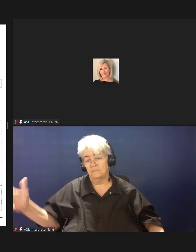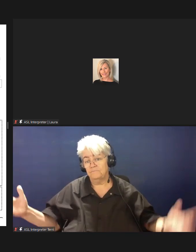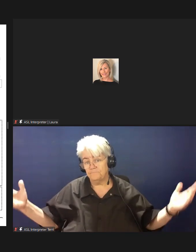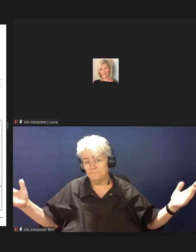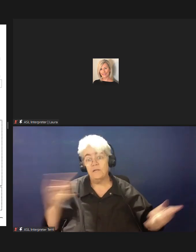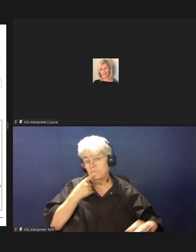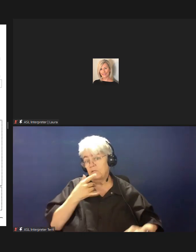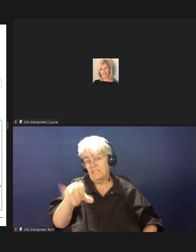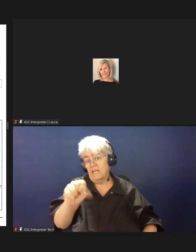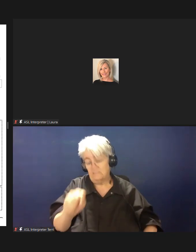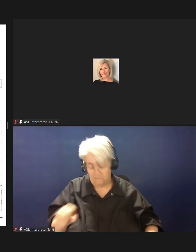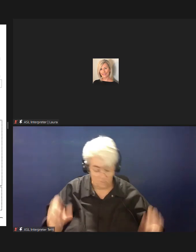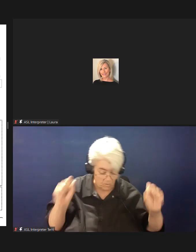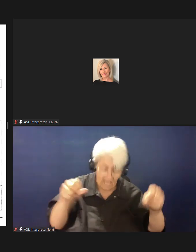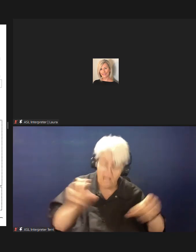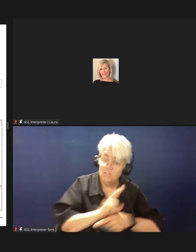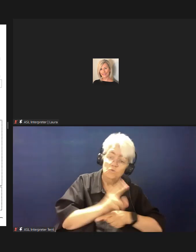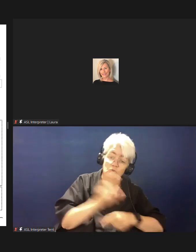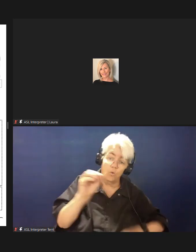yes, you can.